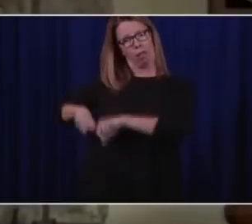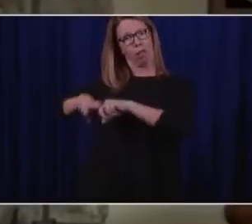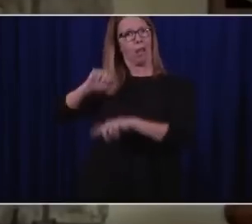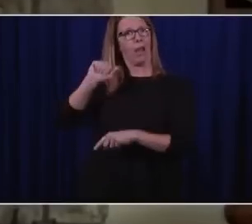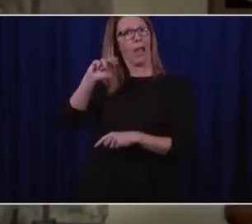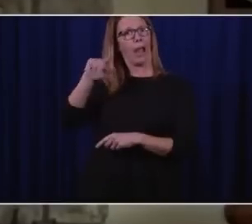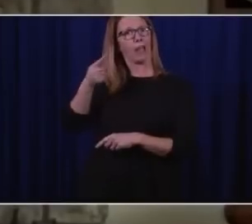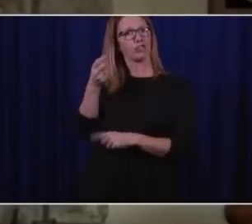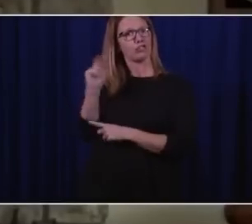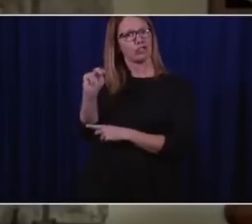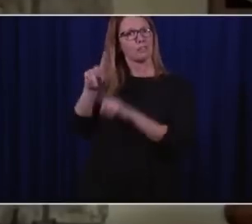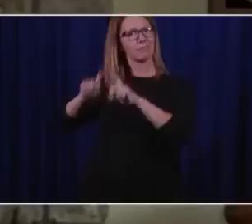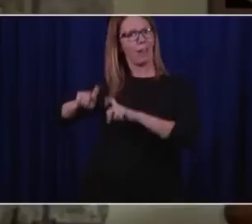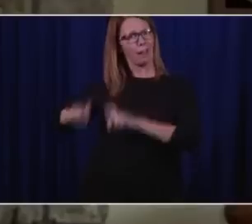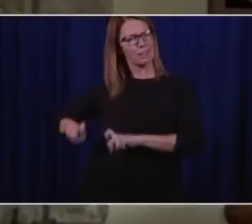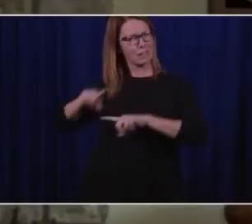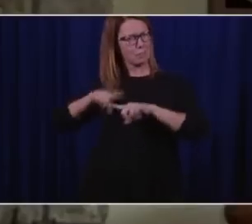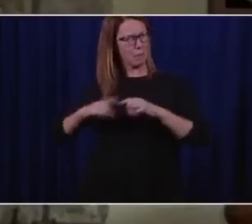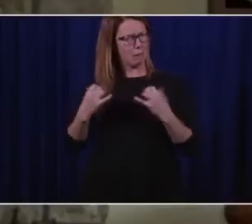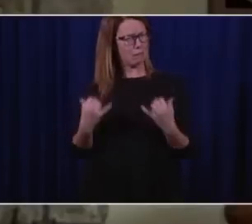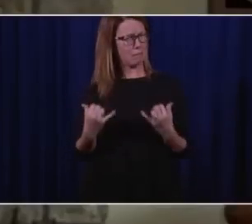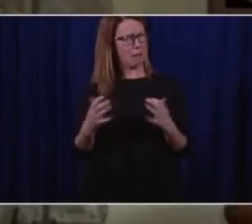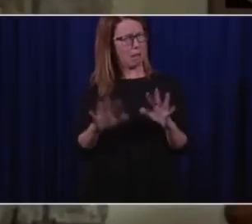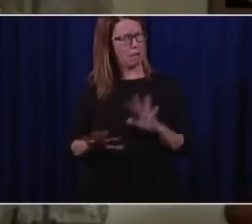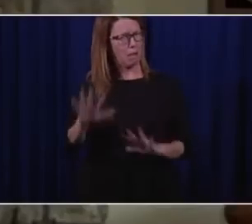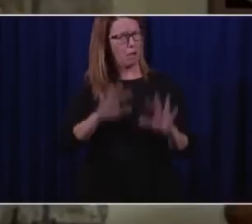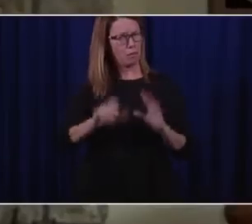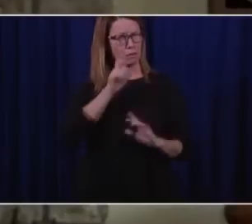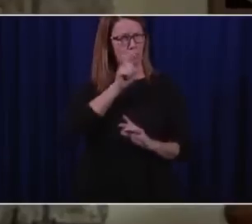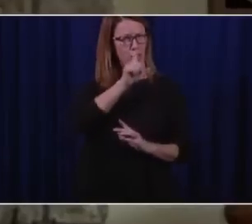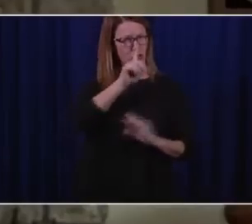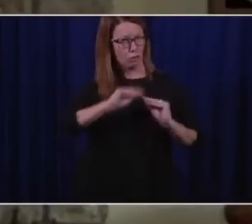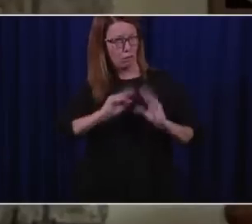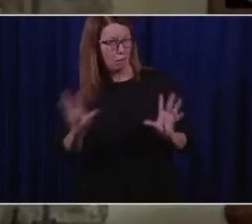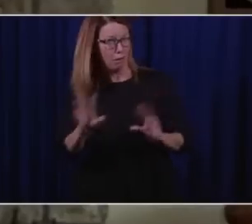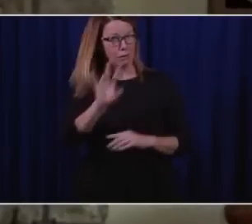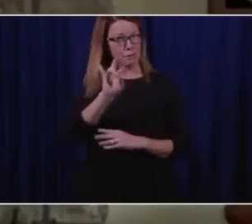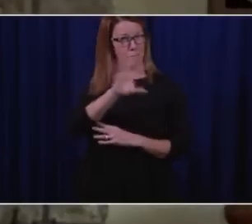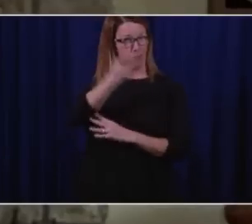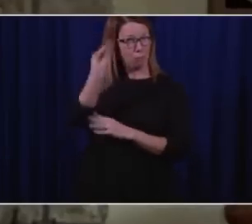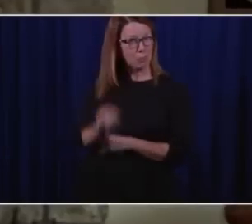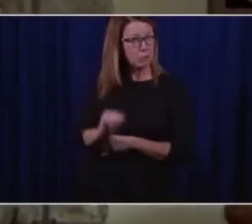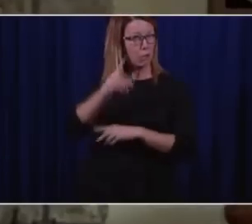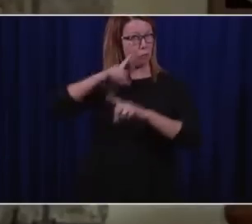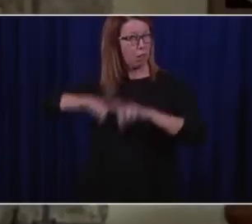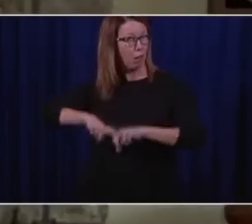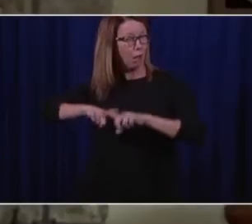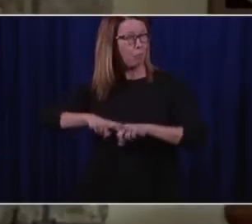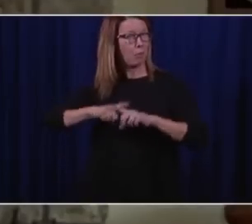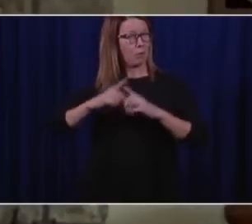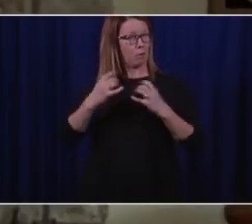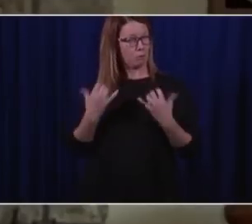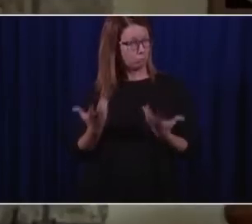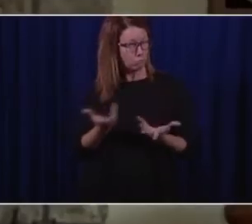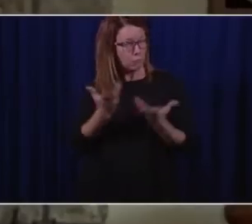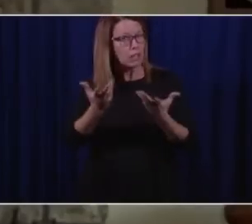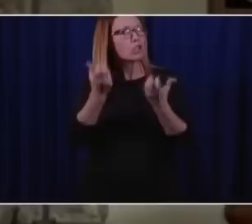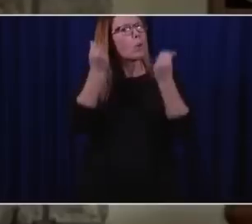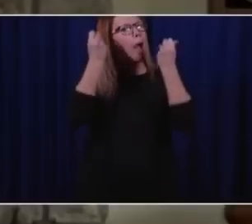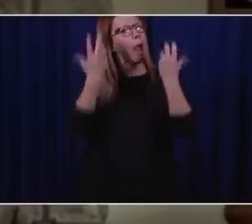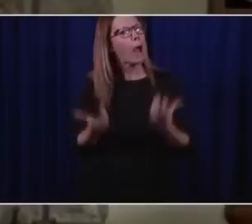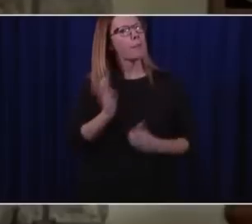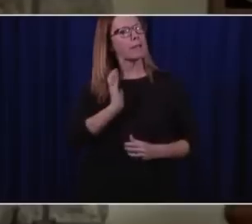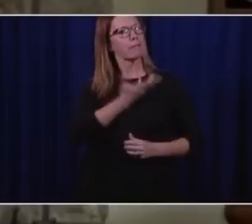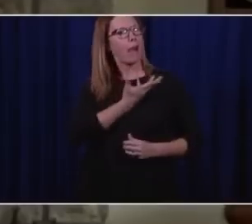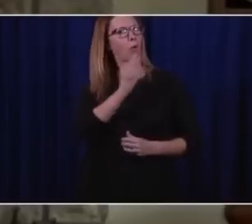know that, unfortunately, it can only be about 75% reliable, if that. So how many of our cases have we